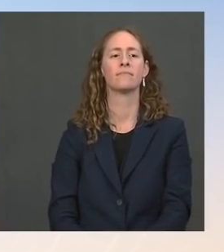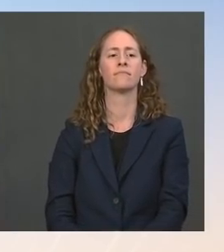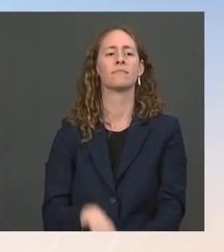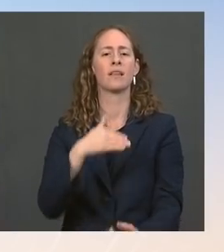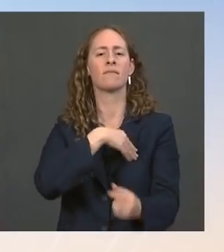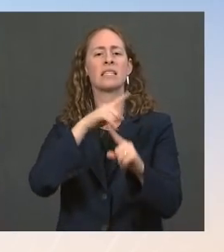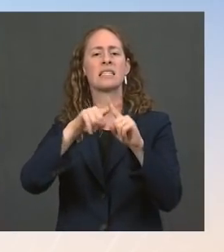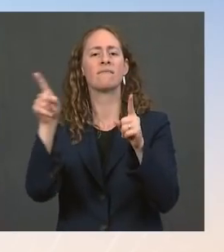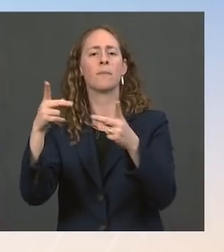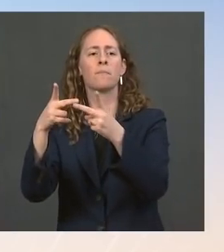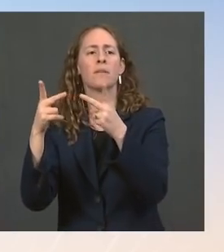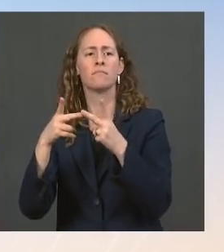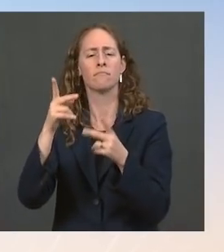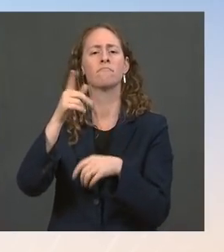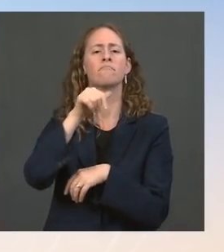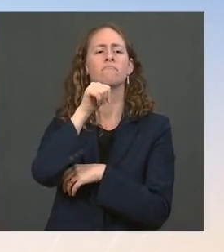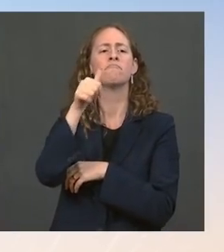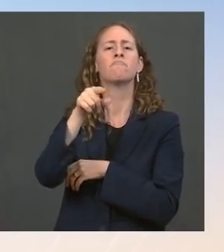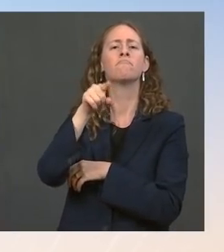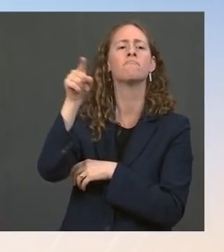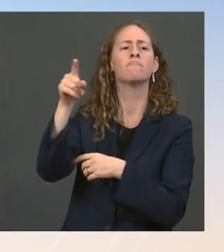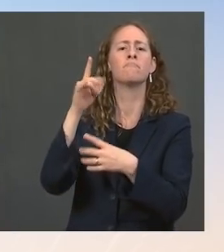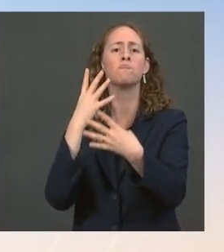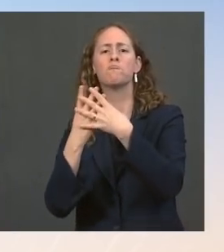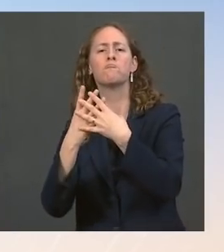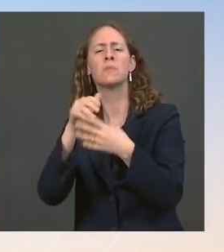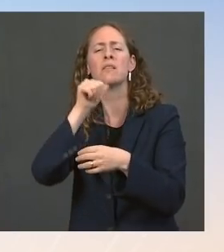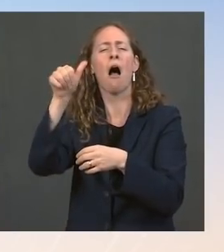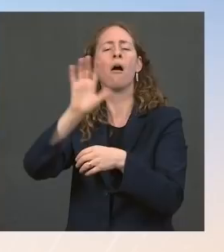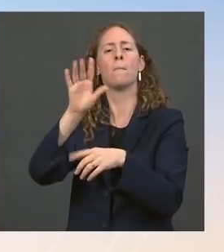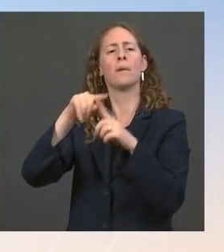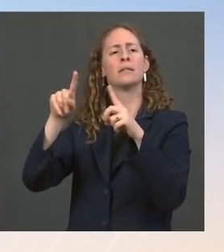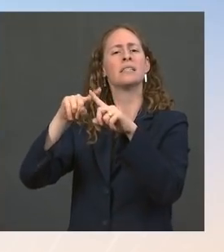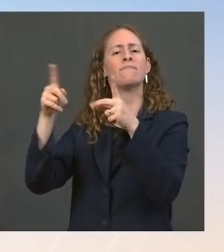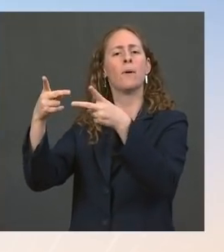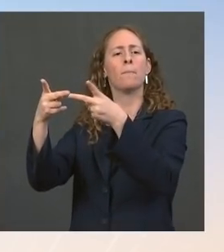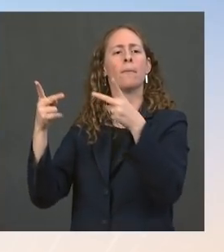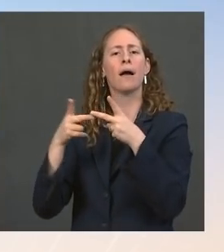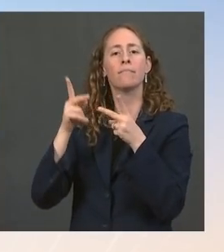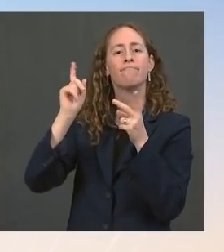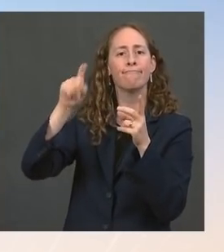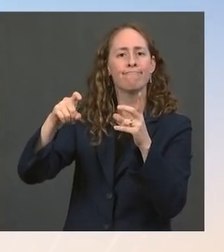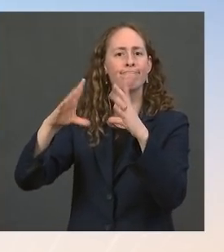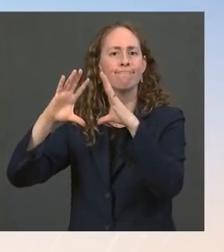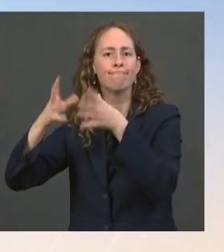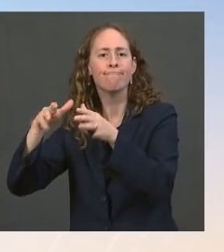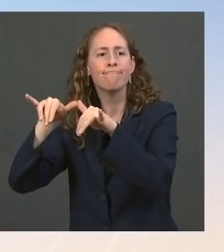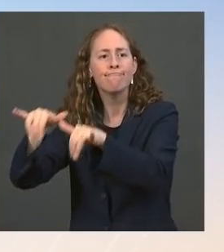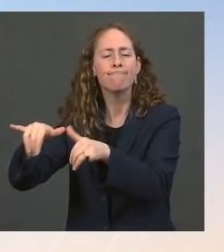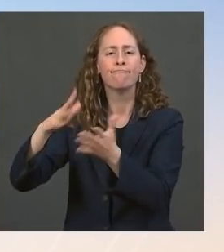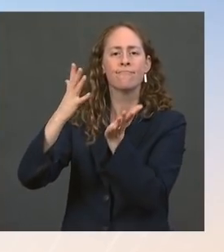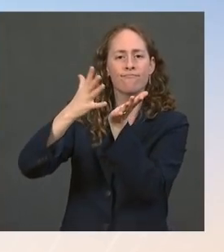detention where biometric data is required. They are given a notice to appear,